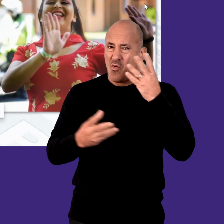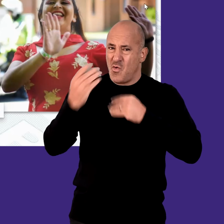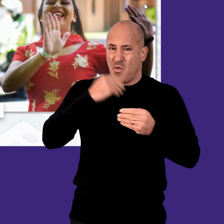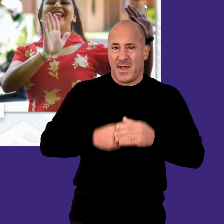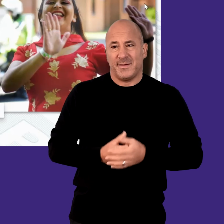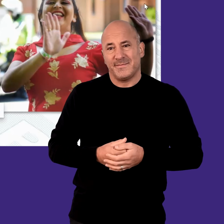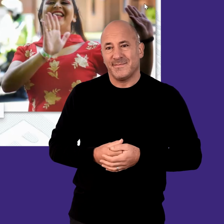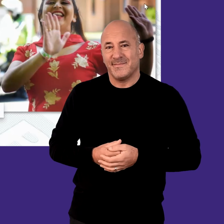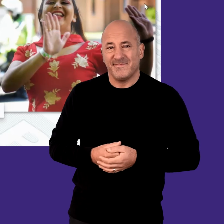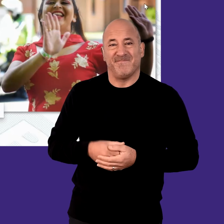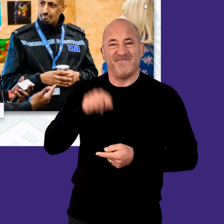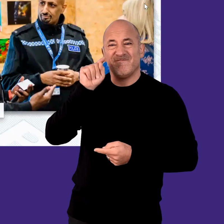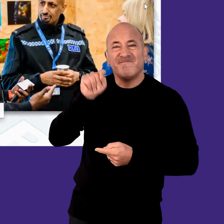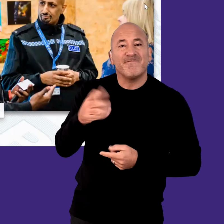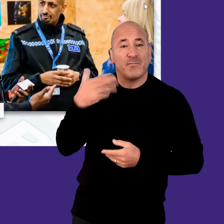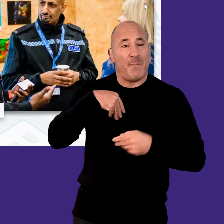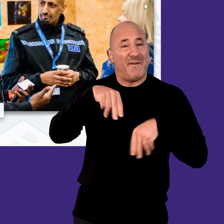of Culture Trust.